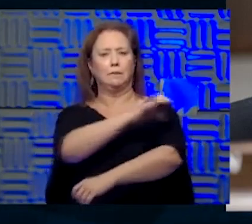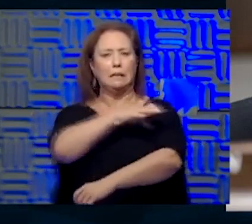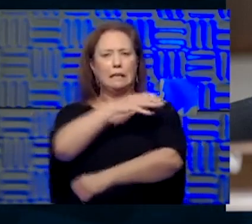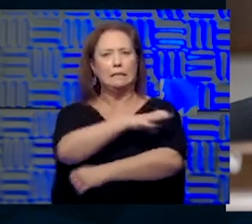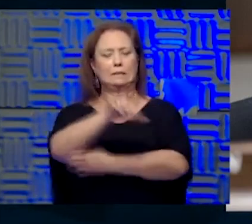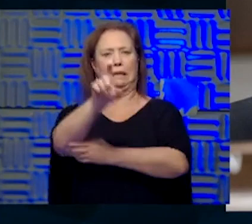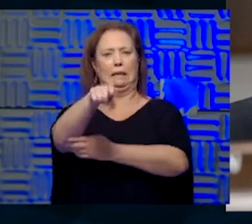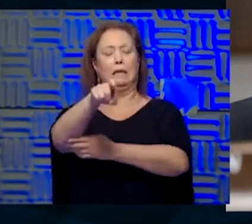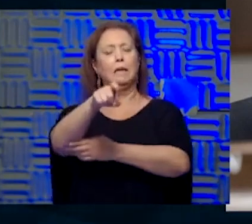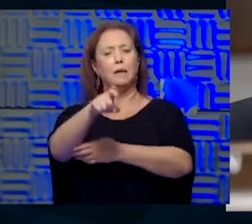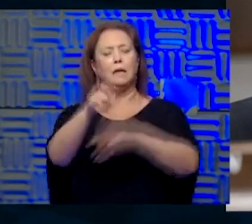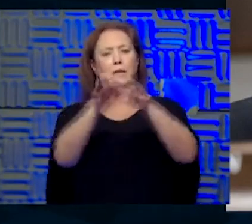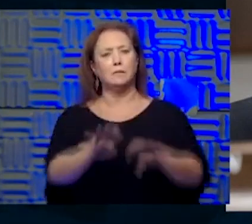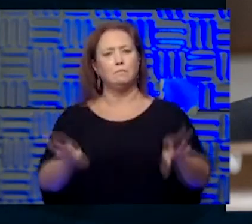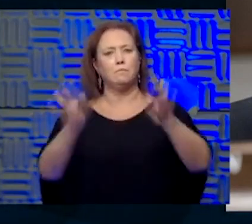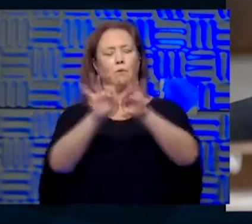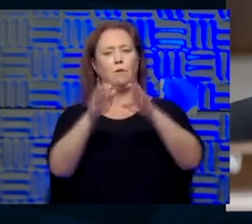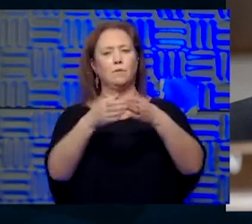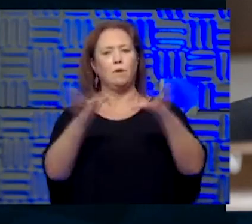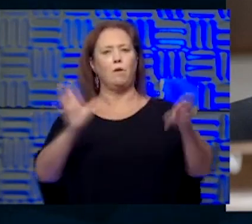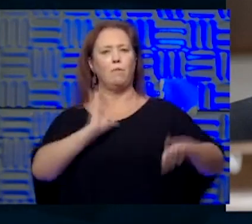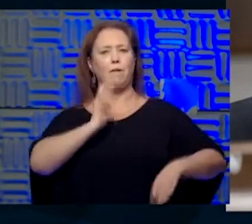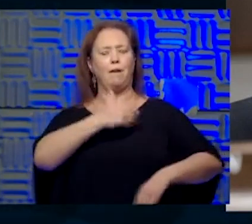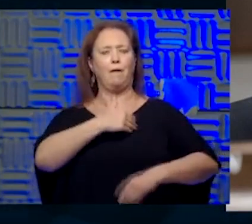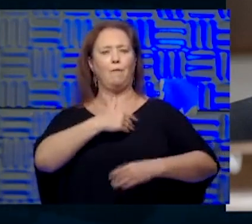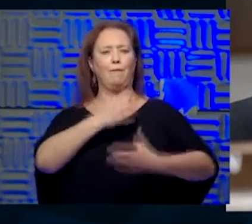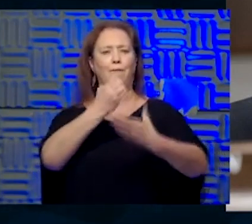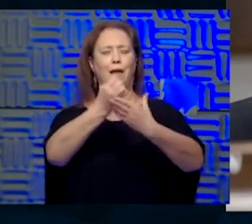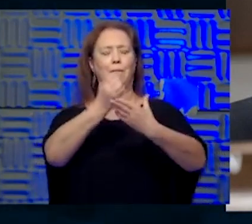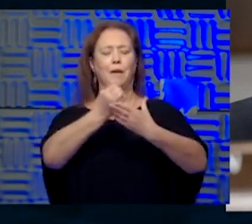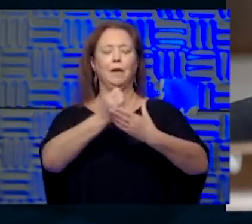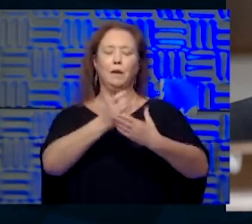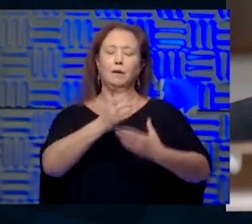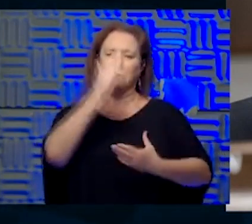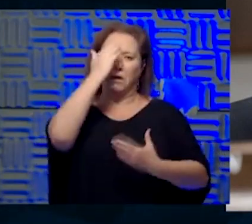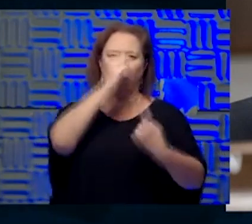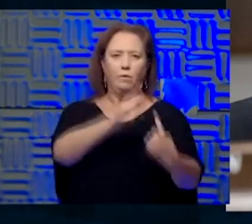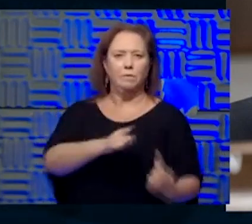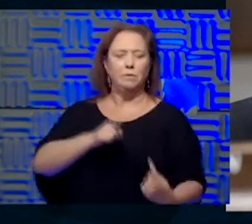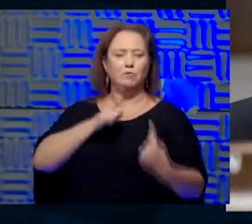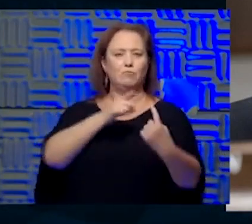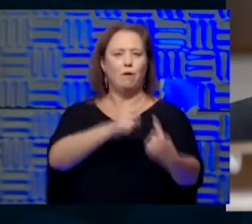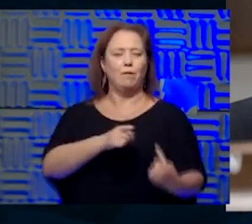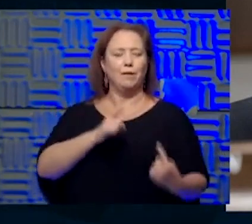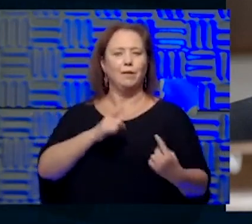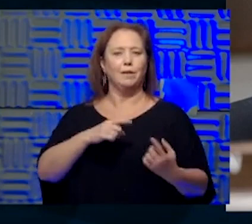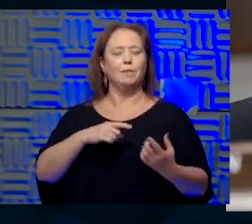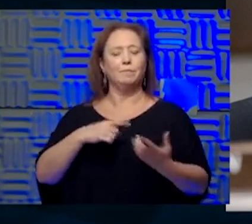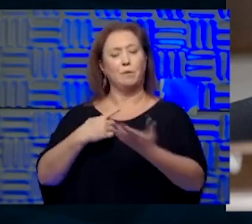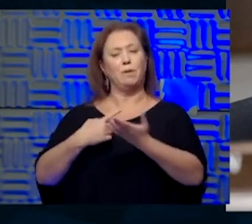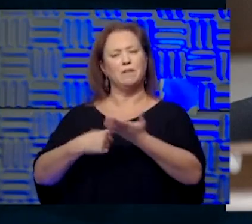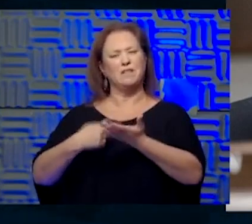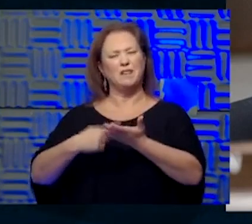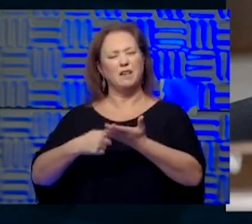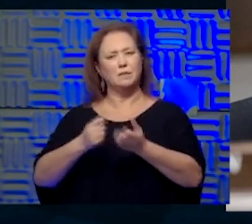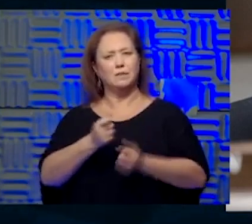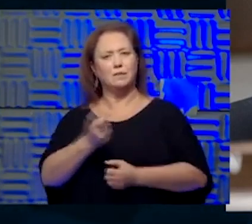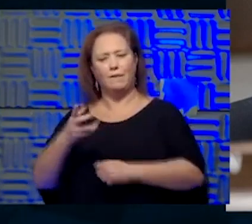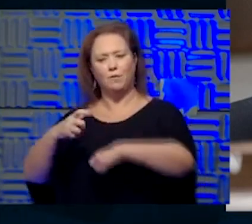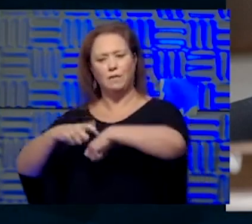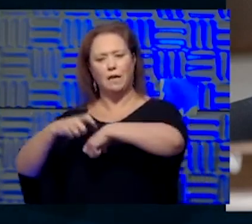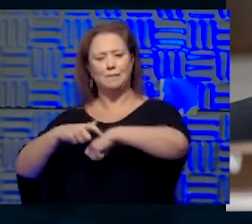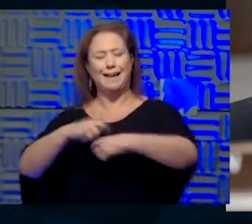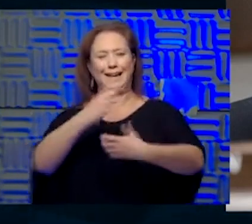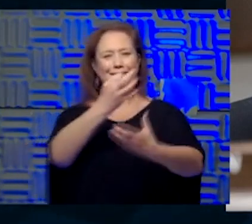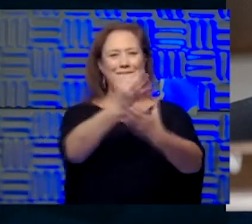as we open our economy. One of the things that we've been struggling with, and we've talked about in these press conferences on a frequent basis, is the